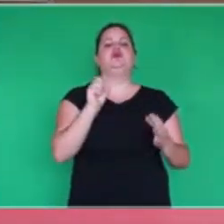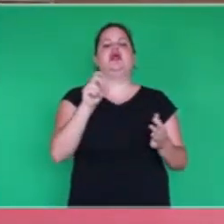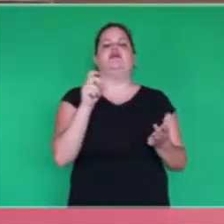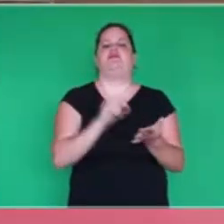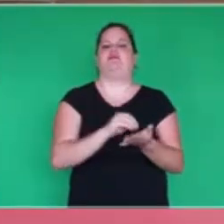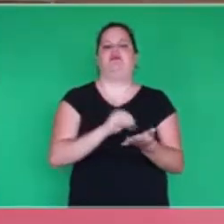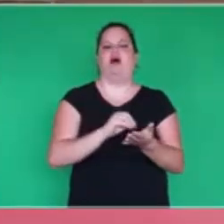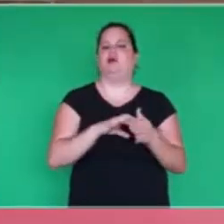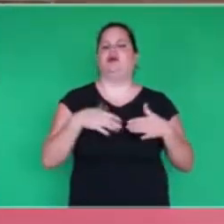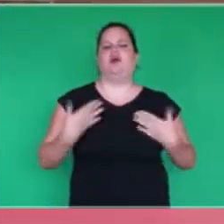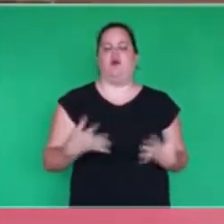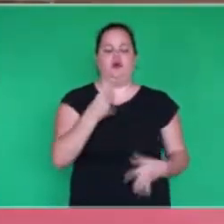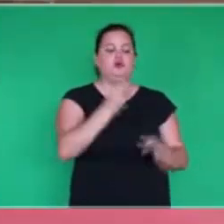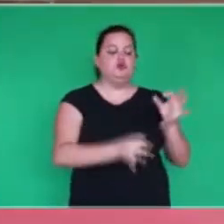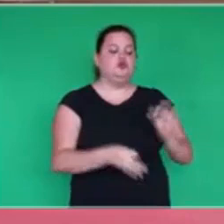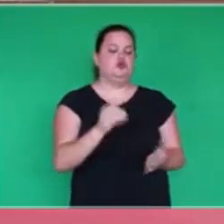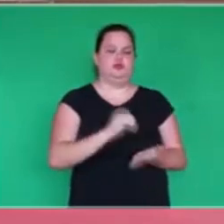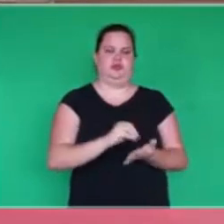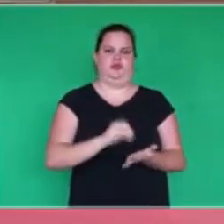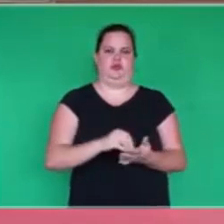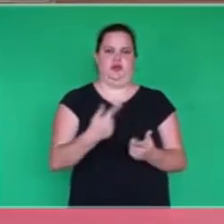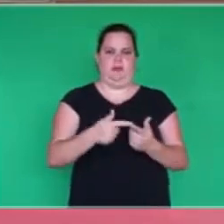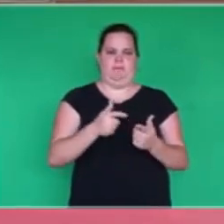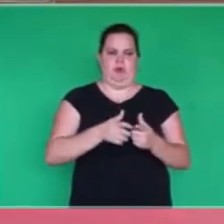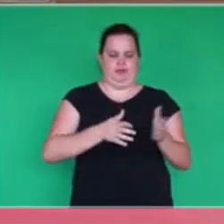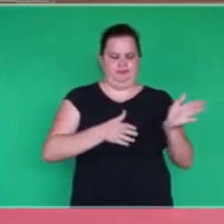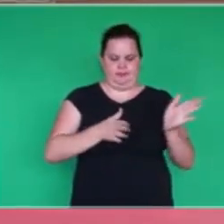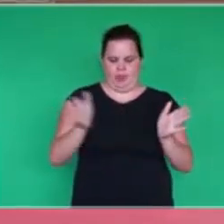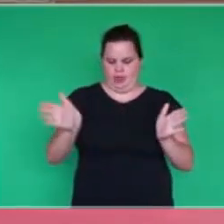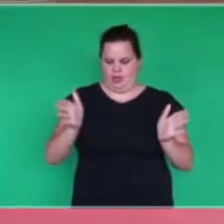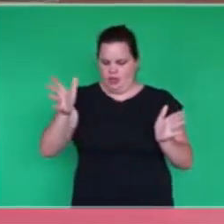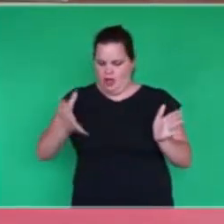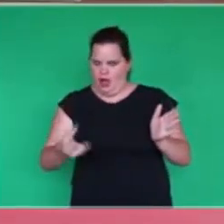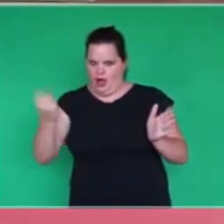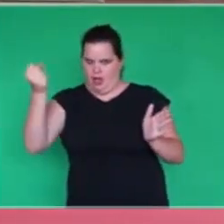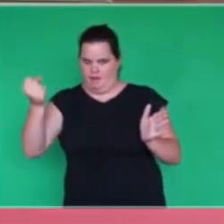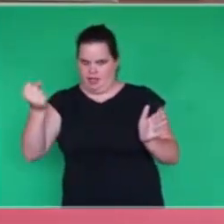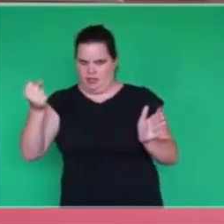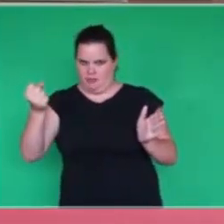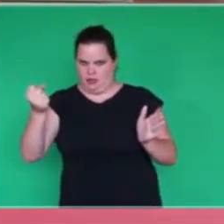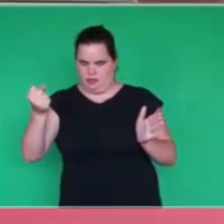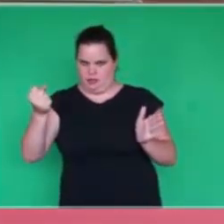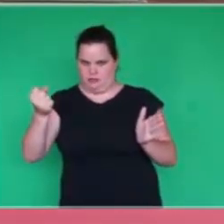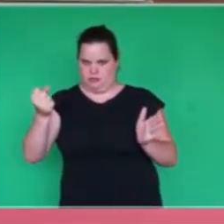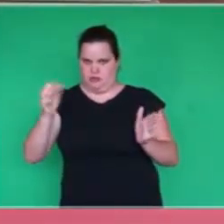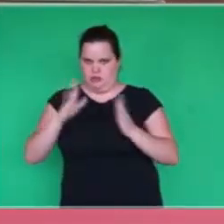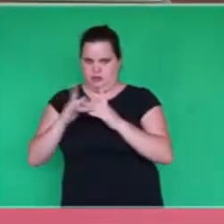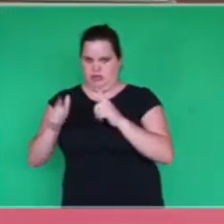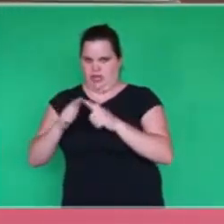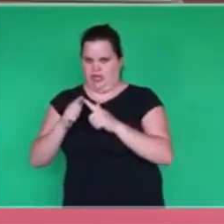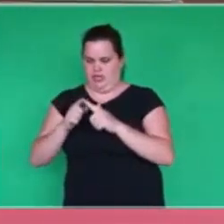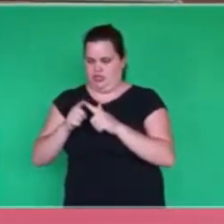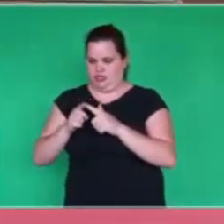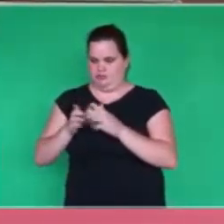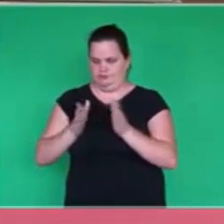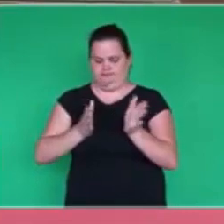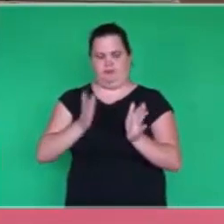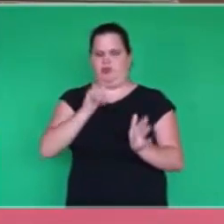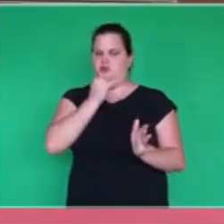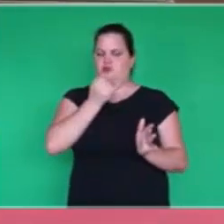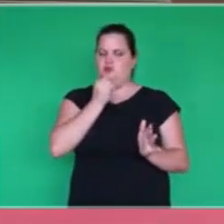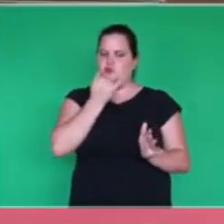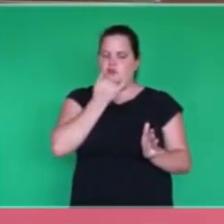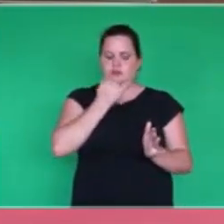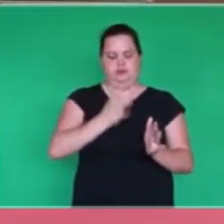the saints. There will be the wedding of the Lamb. Then the church will return, not